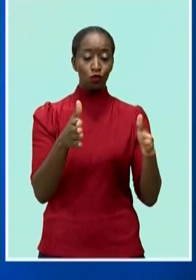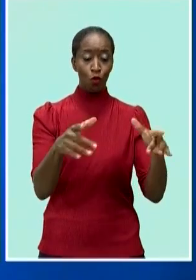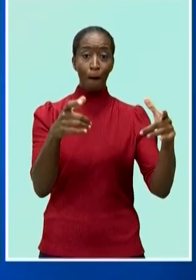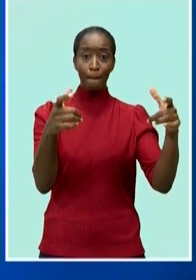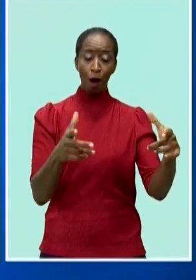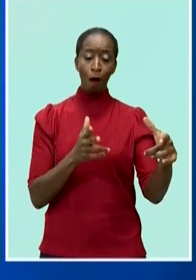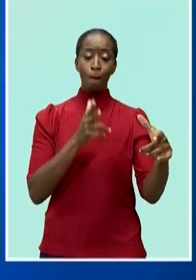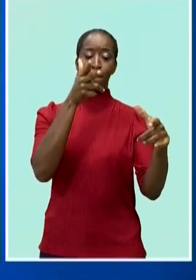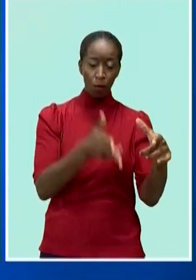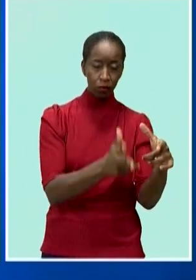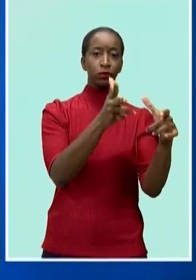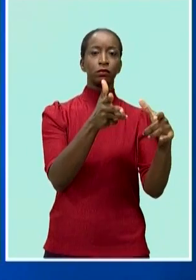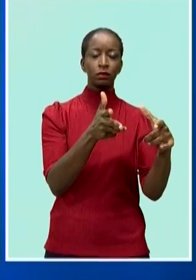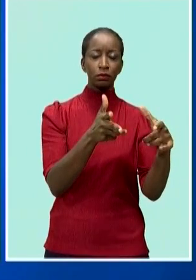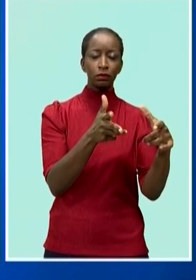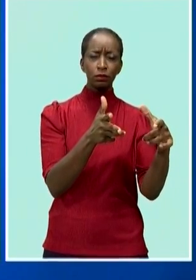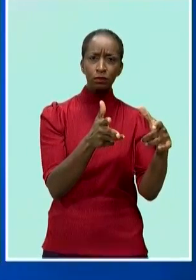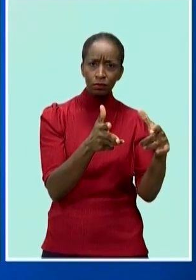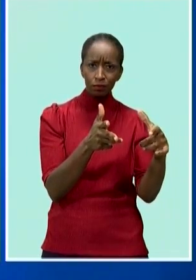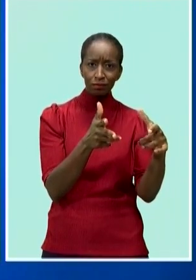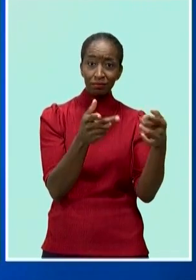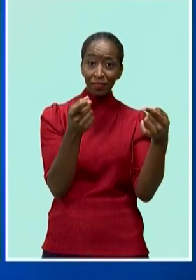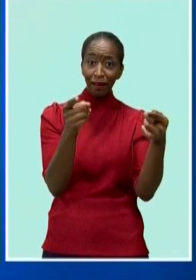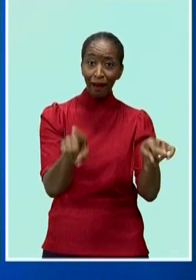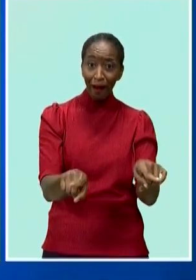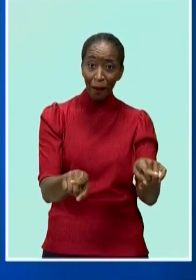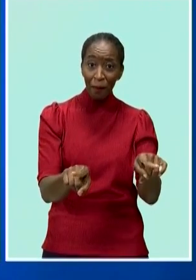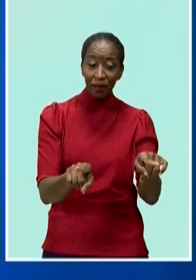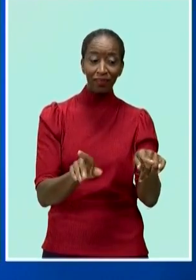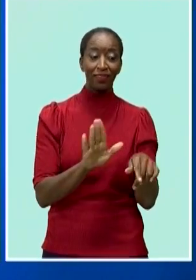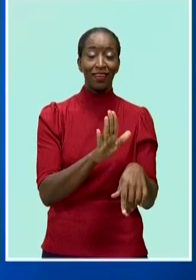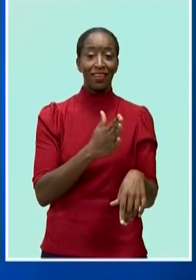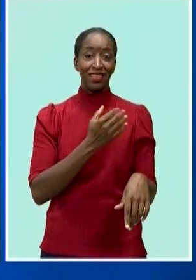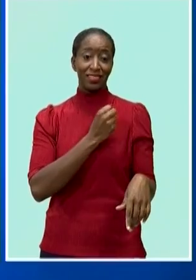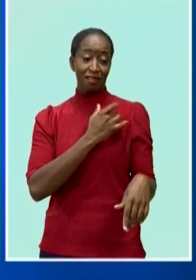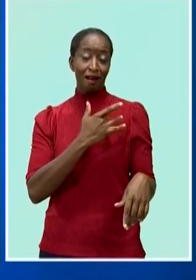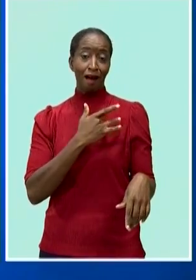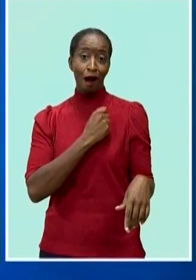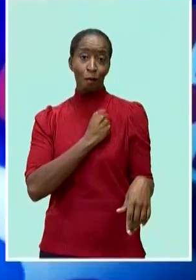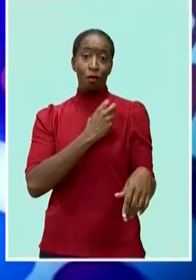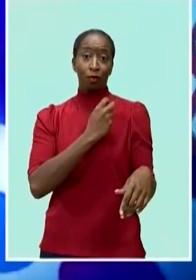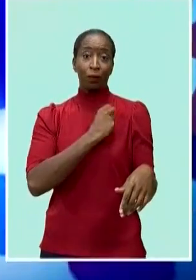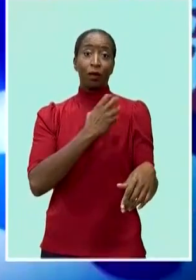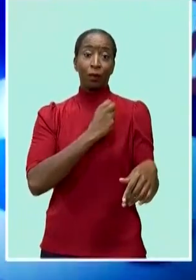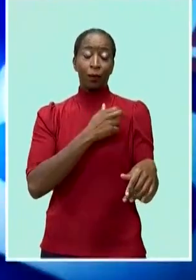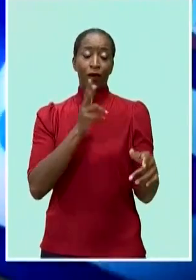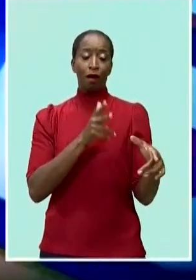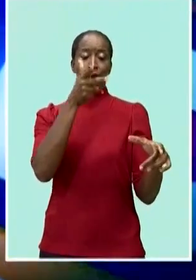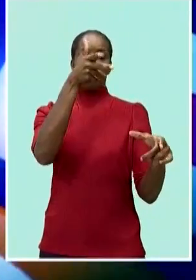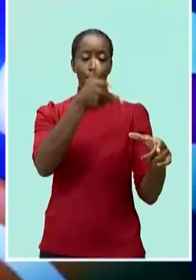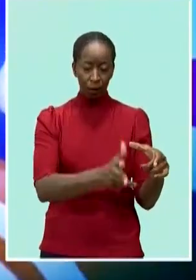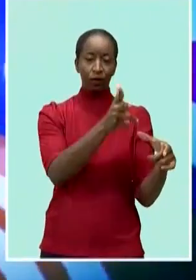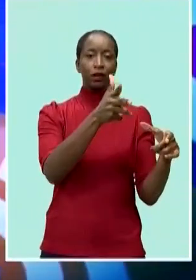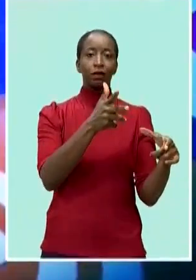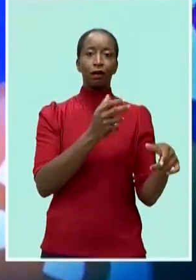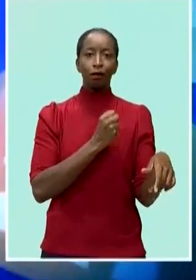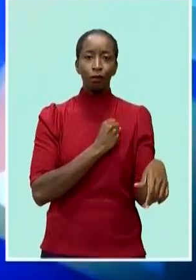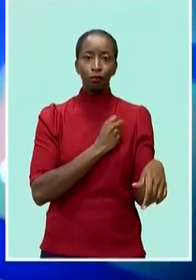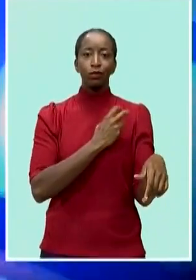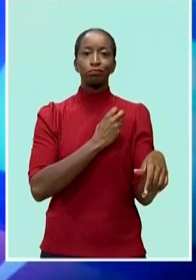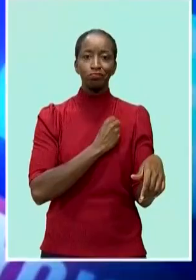the sudden jolt shot the patient's racing heart back to a normal rhythm. Now, a